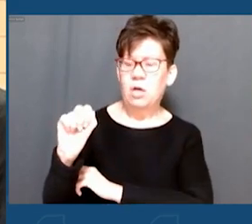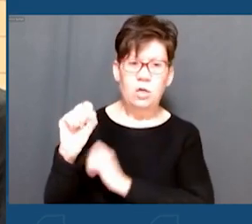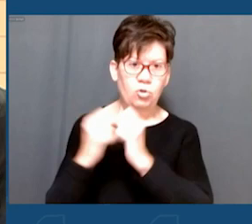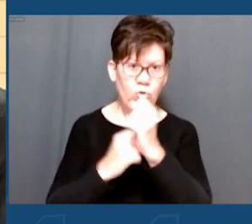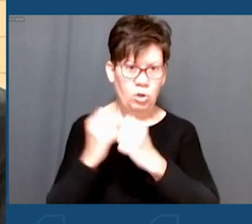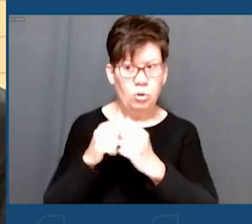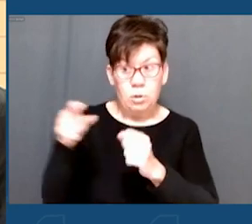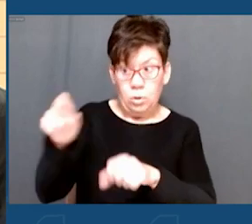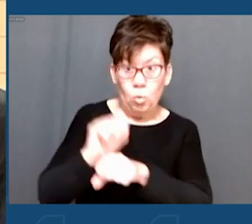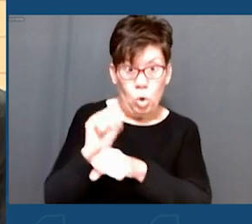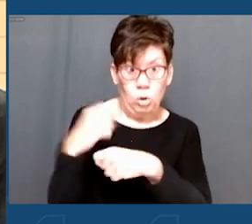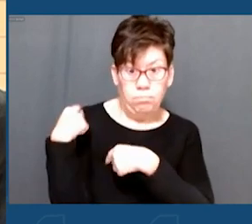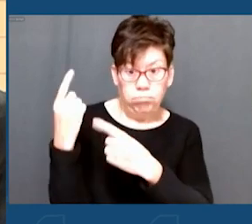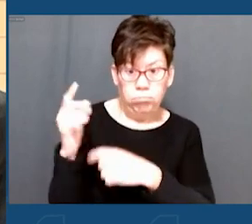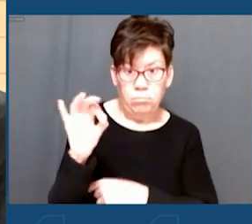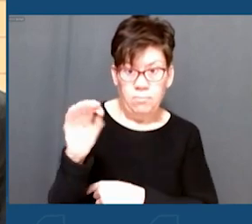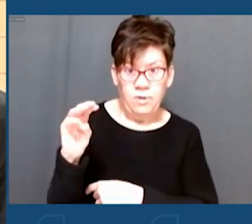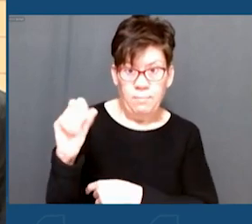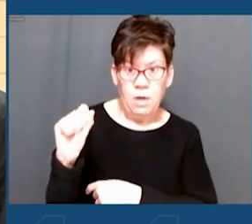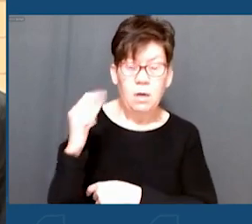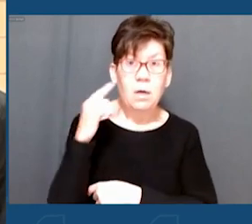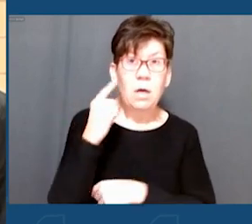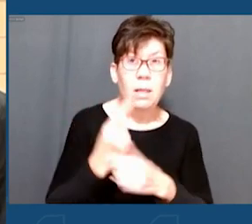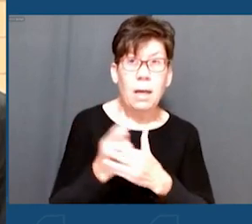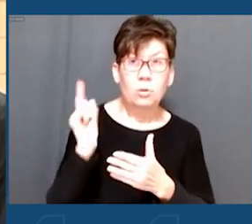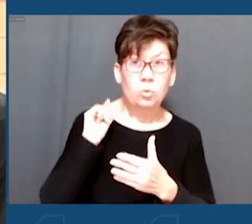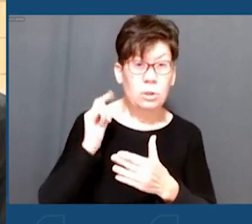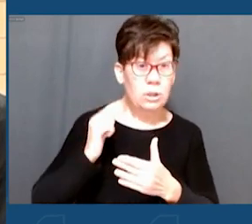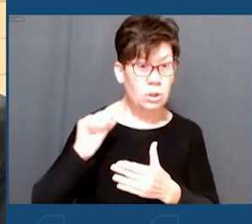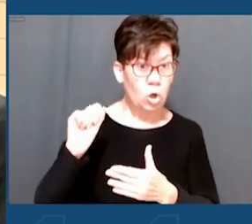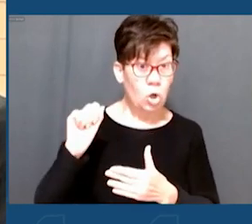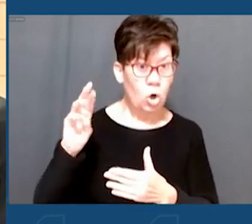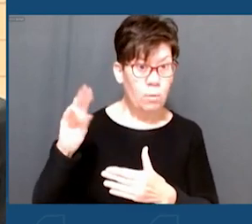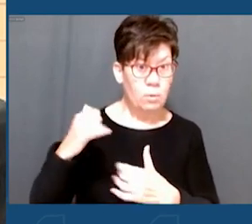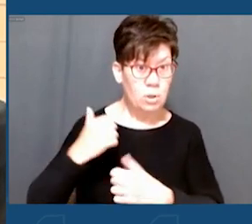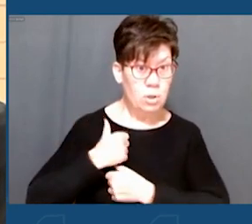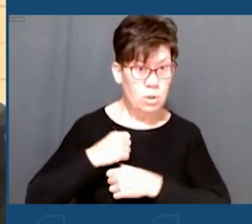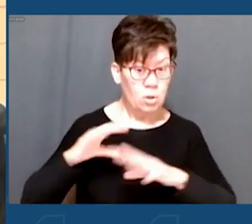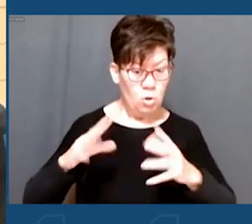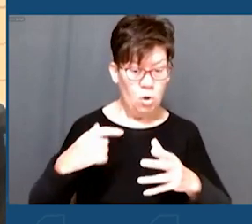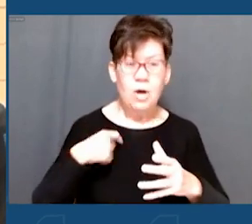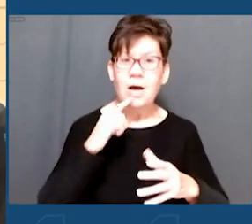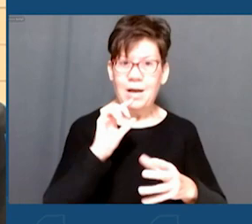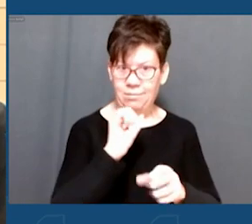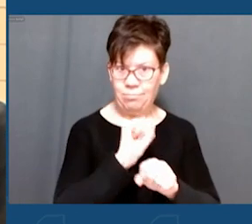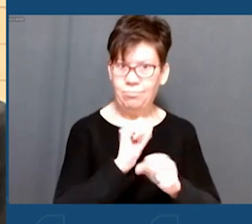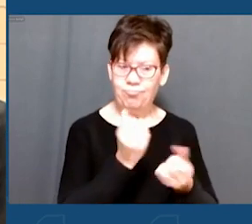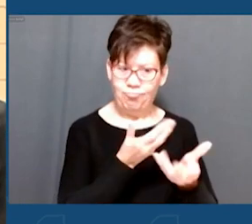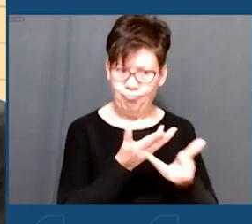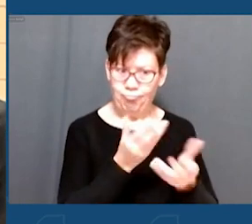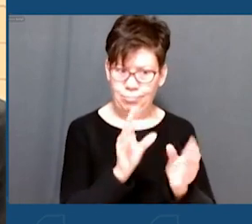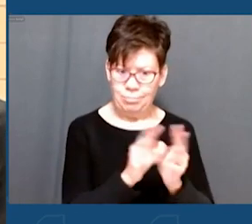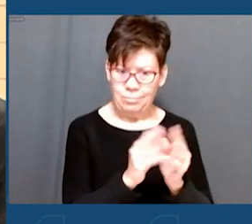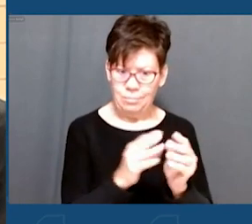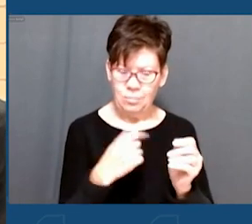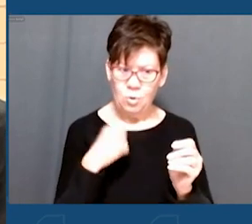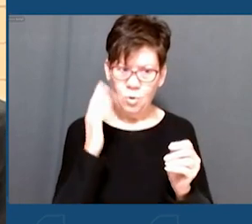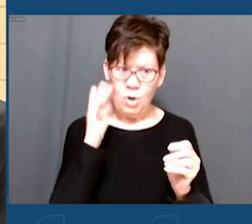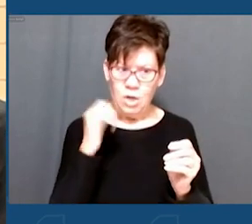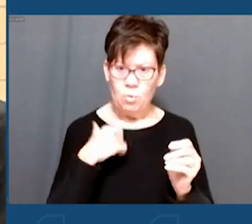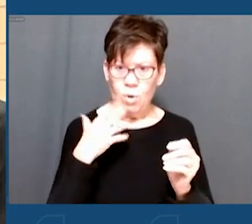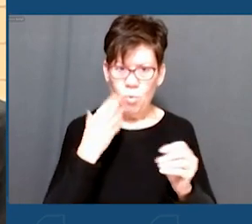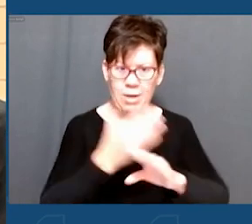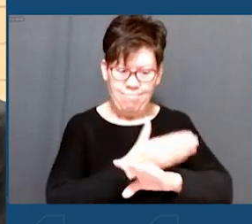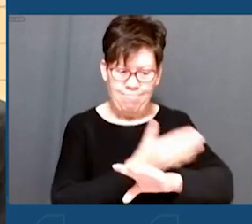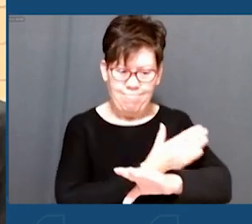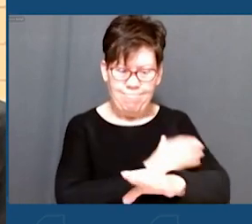meeting with the Army Corps last week as well to go through some of the infrastructure upgrades we anticipate that will happen, not just for the